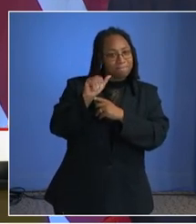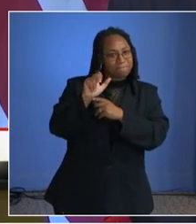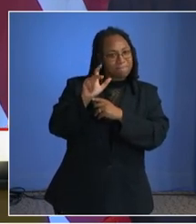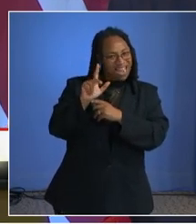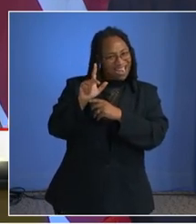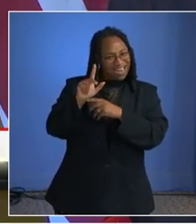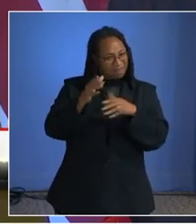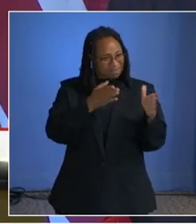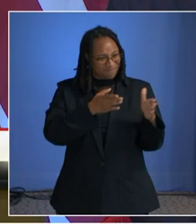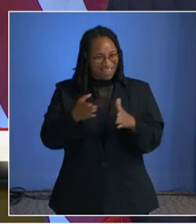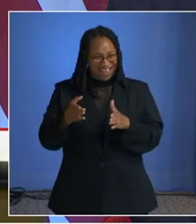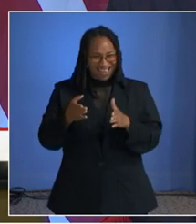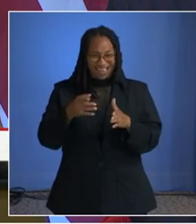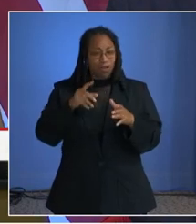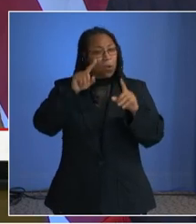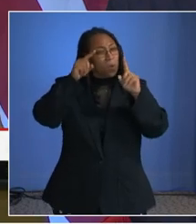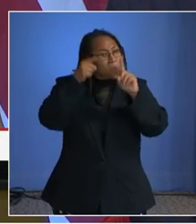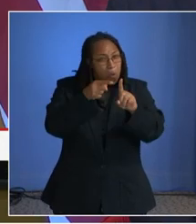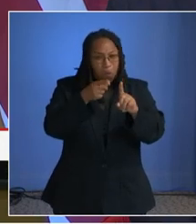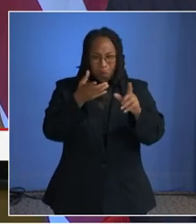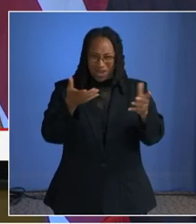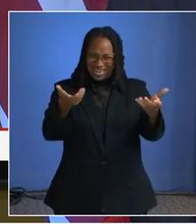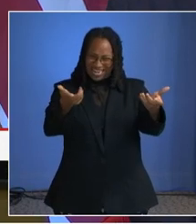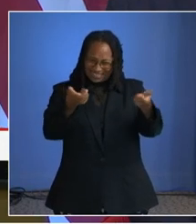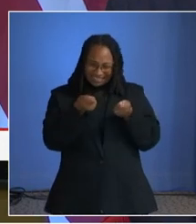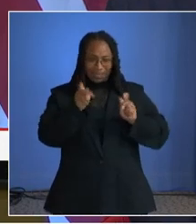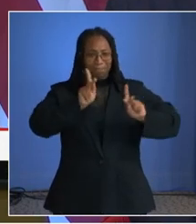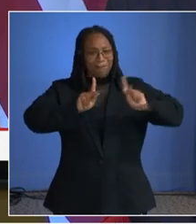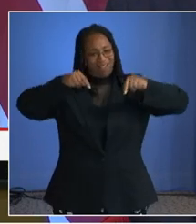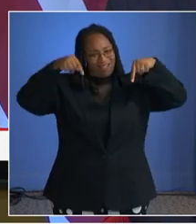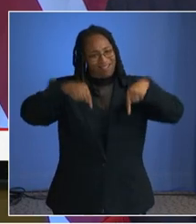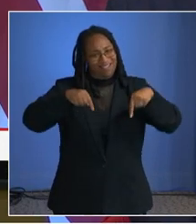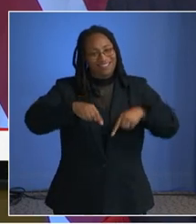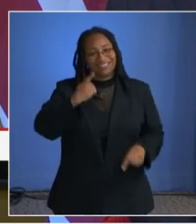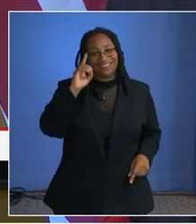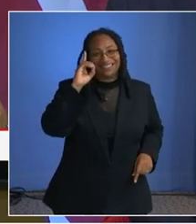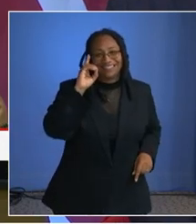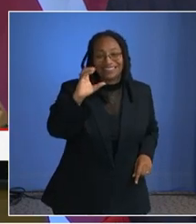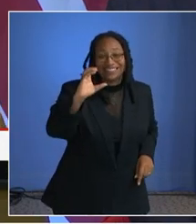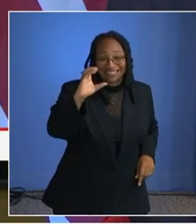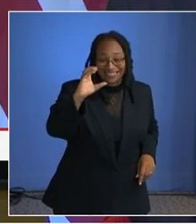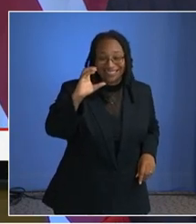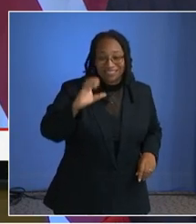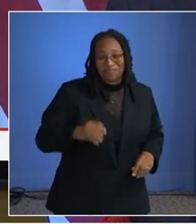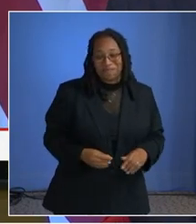specifically going to talk about today is our employment,